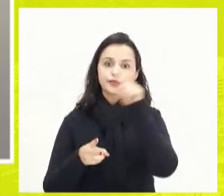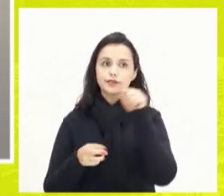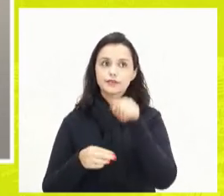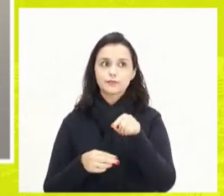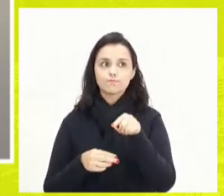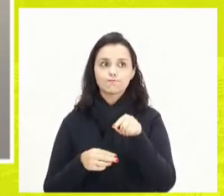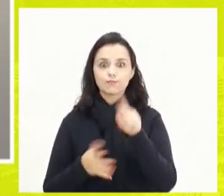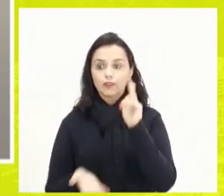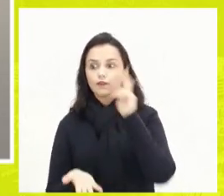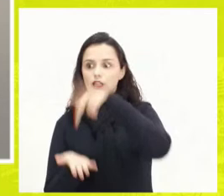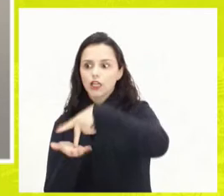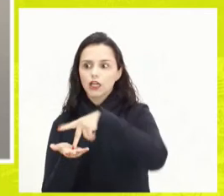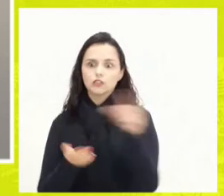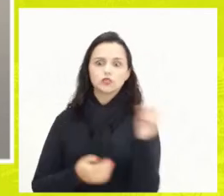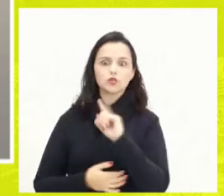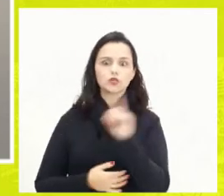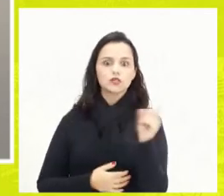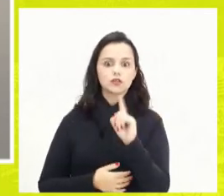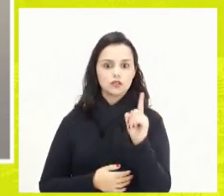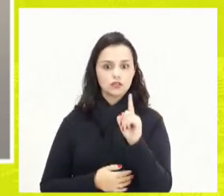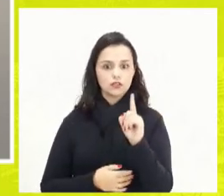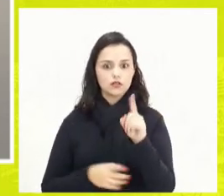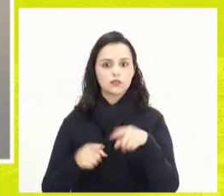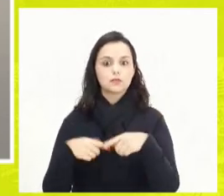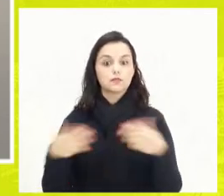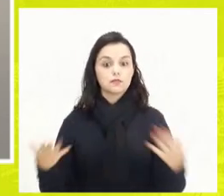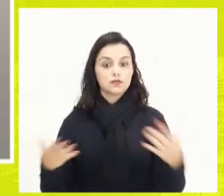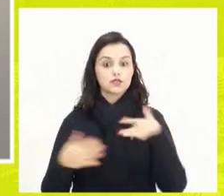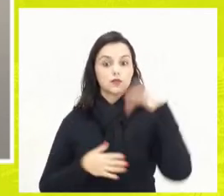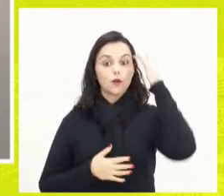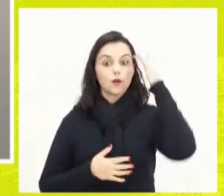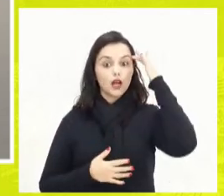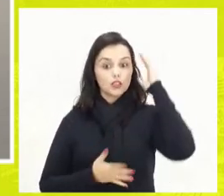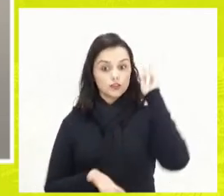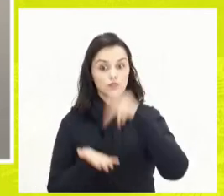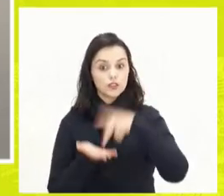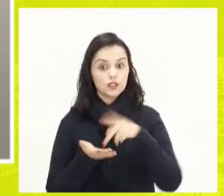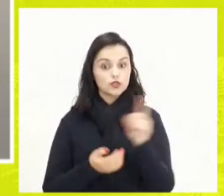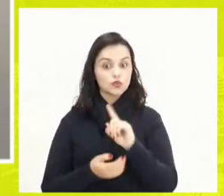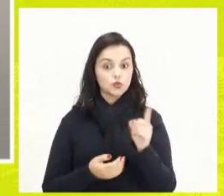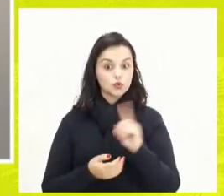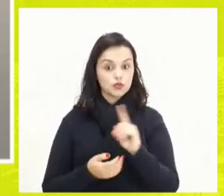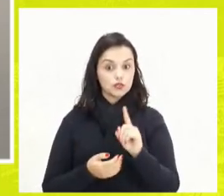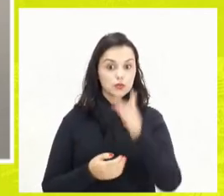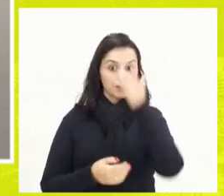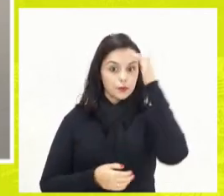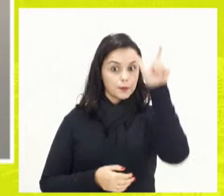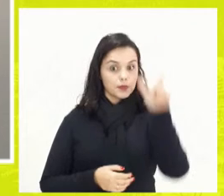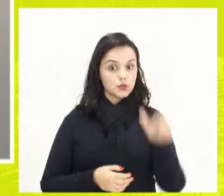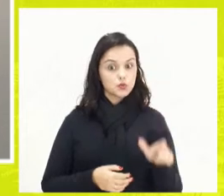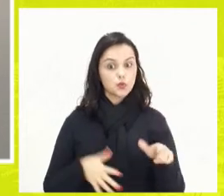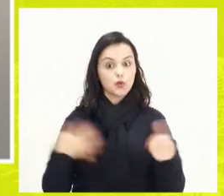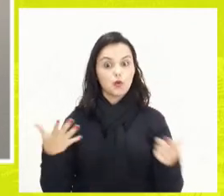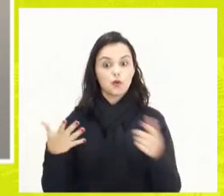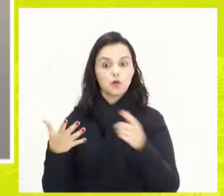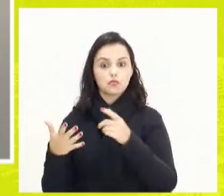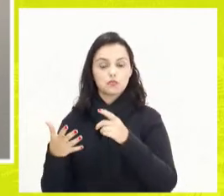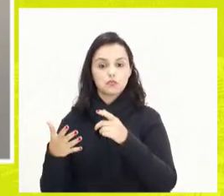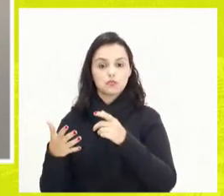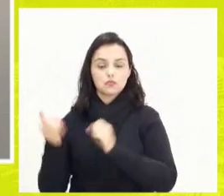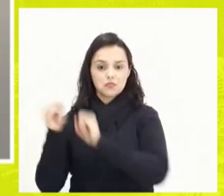issue you don't know if it's real or not in social media but whether it is a robot or a person